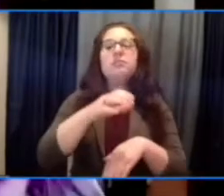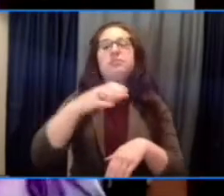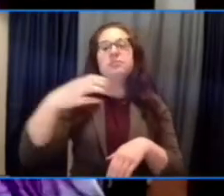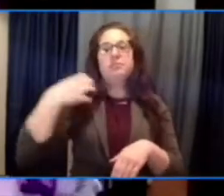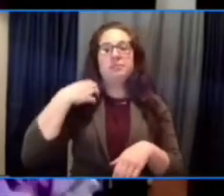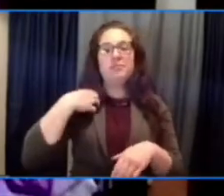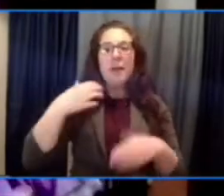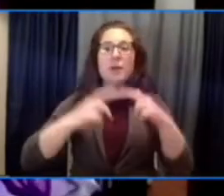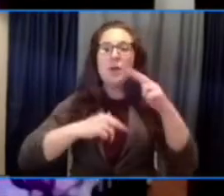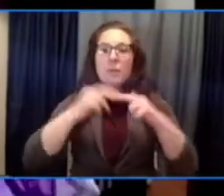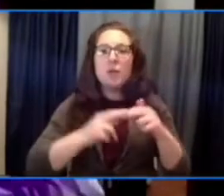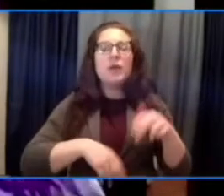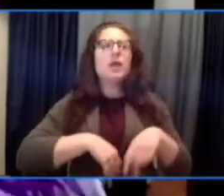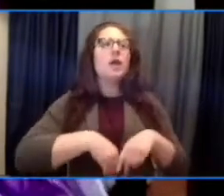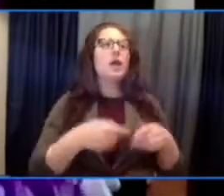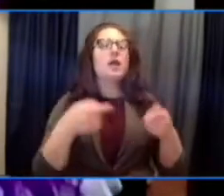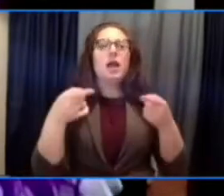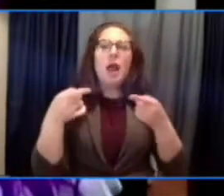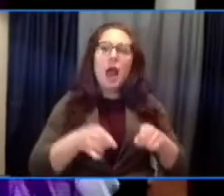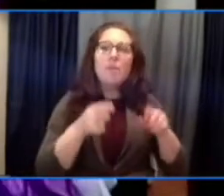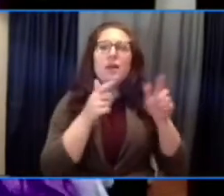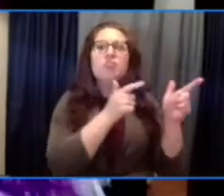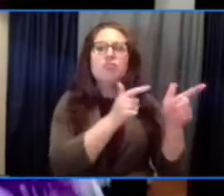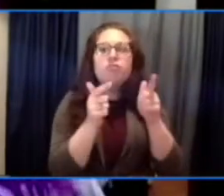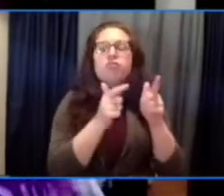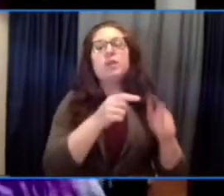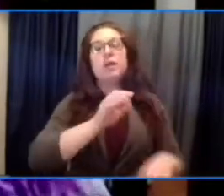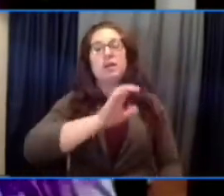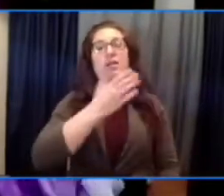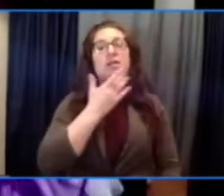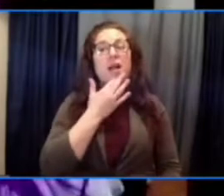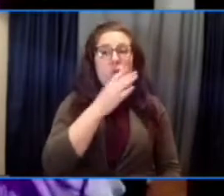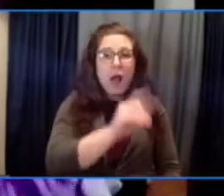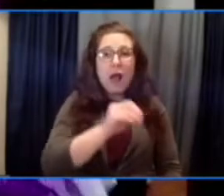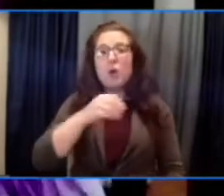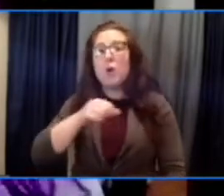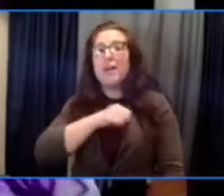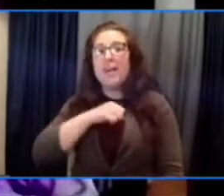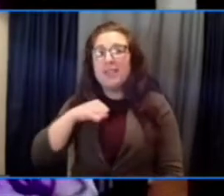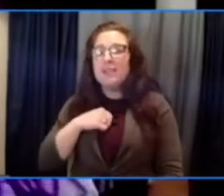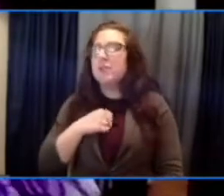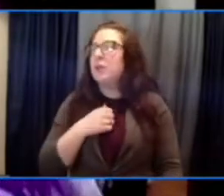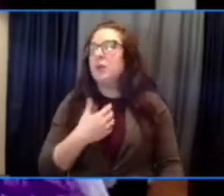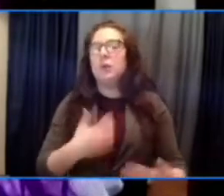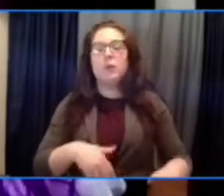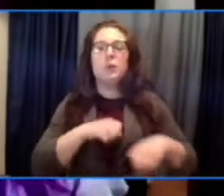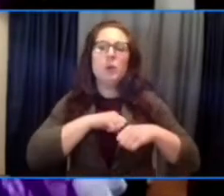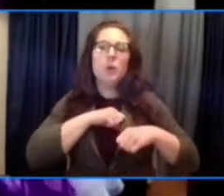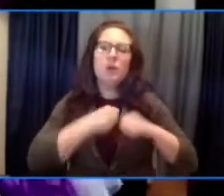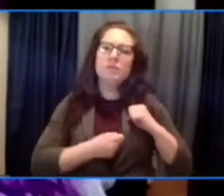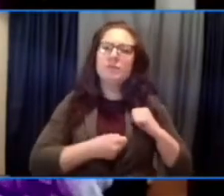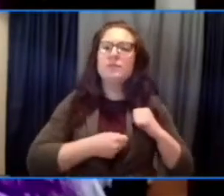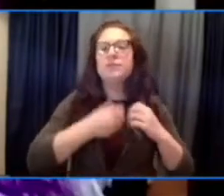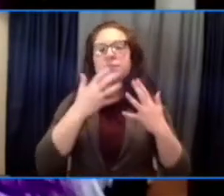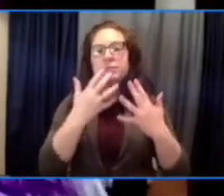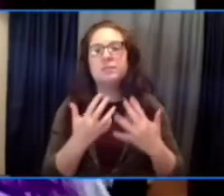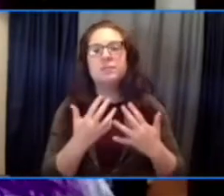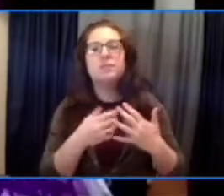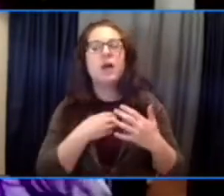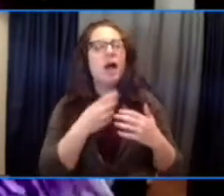all reminders of how deeply painful this year has already been. But I'm turning to the words of activist Grace Lee Boggs to remind